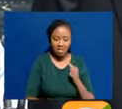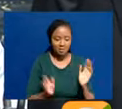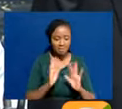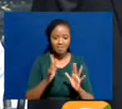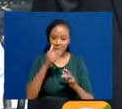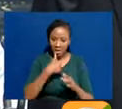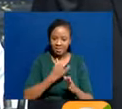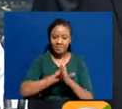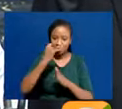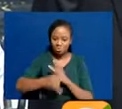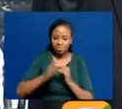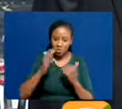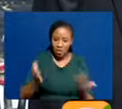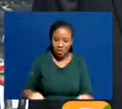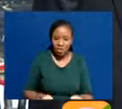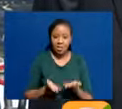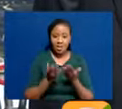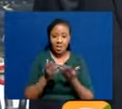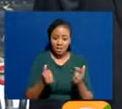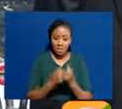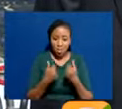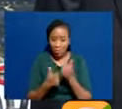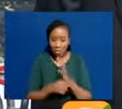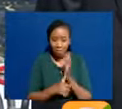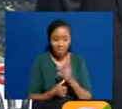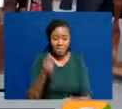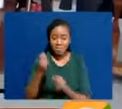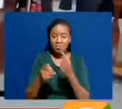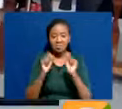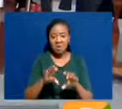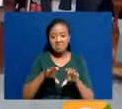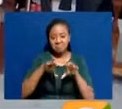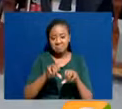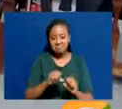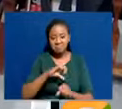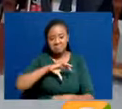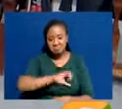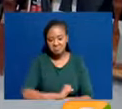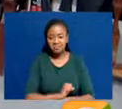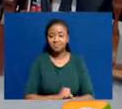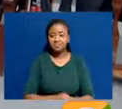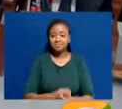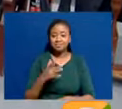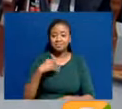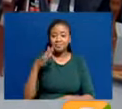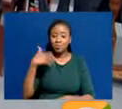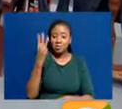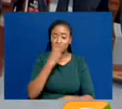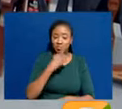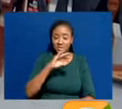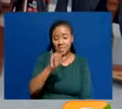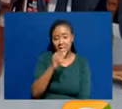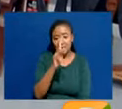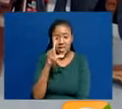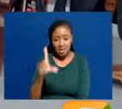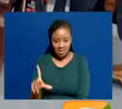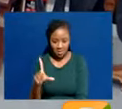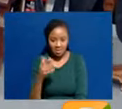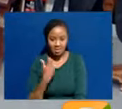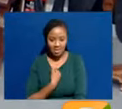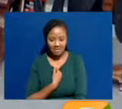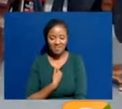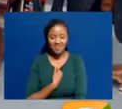your happiness today with APA Insurance. Thanks so much for being a part of JKLIVE, folks. Remember, if it's Wednesday, it's all those 3 letters on the keyboard